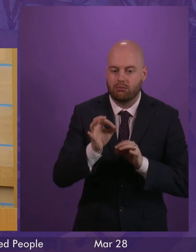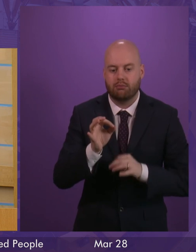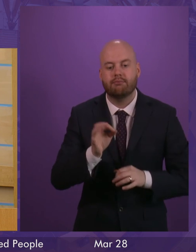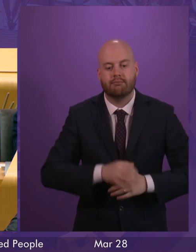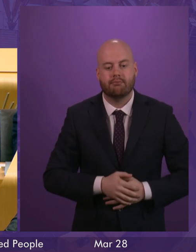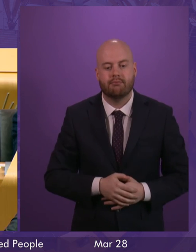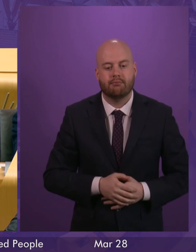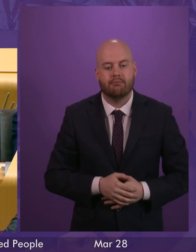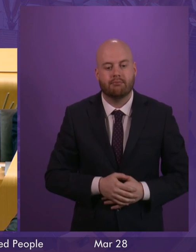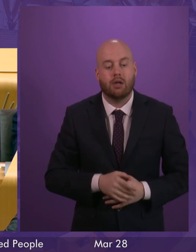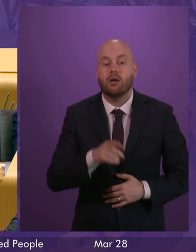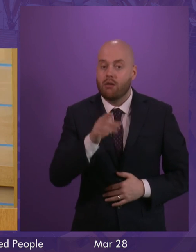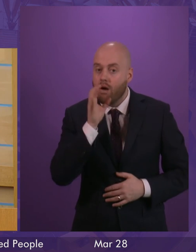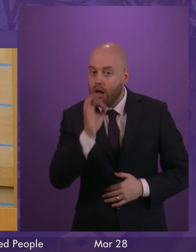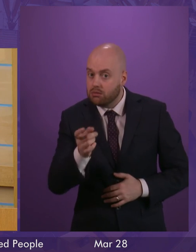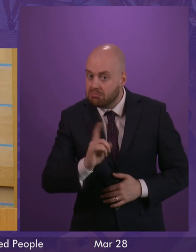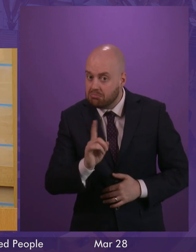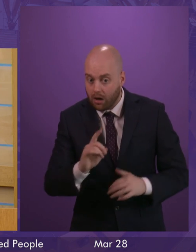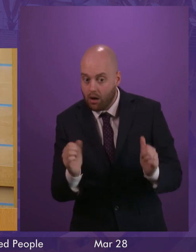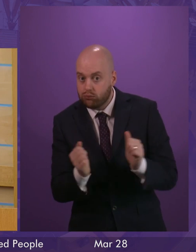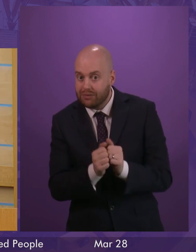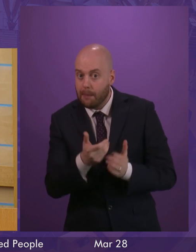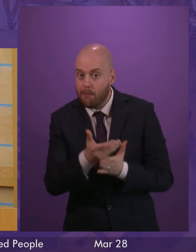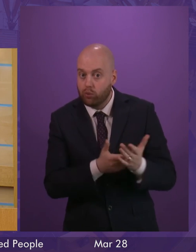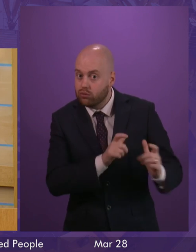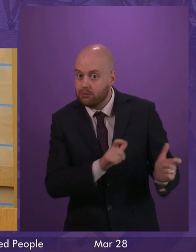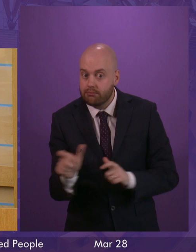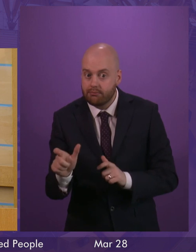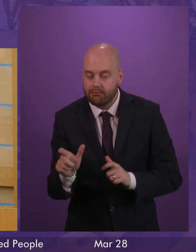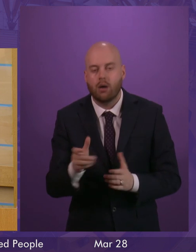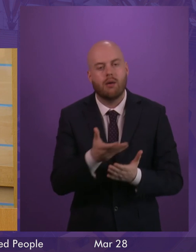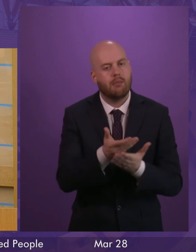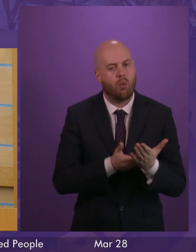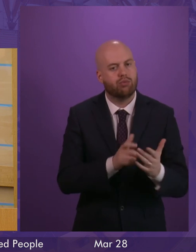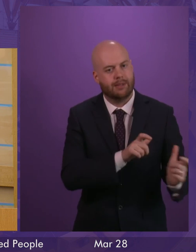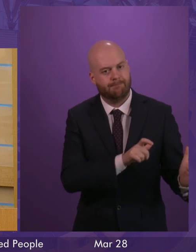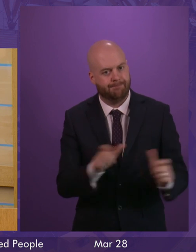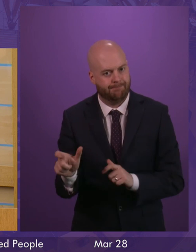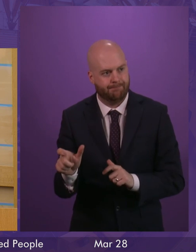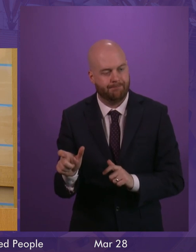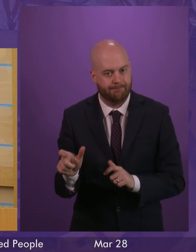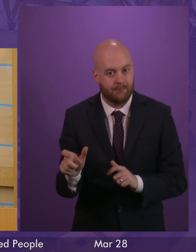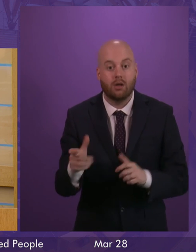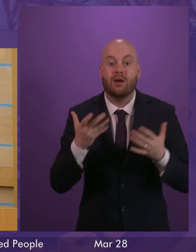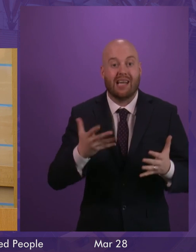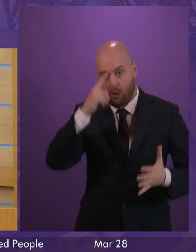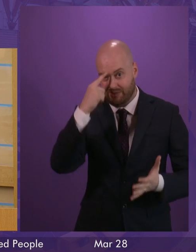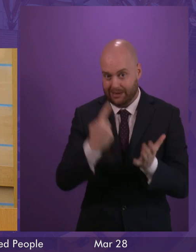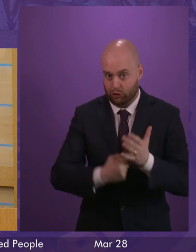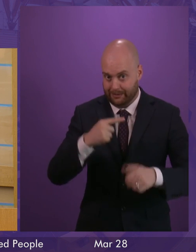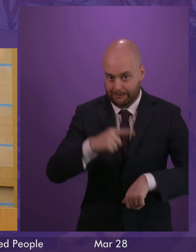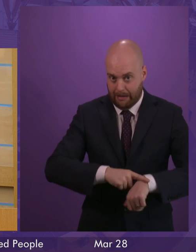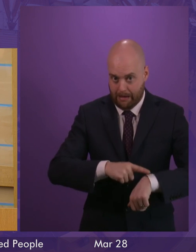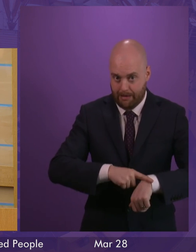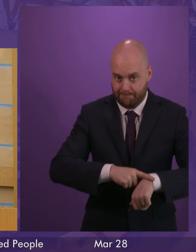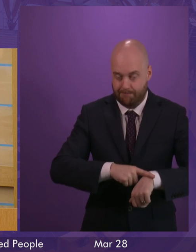of the Bureau to move the motion? Graham Moved, Presigning Officer. Thank you very much. We will turn now to decision time. The first question is that